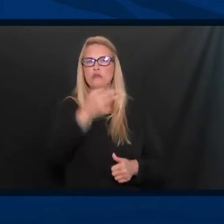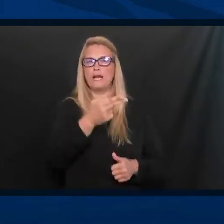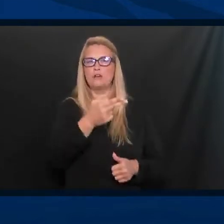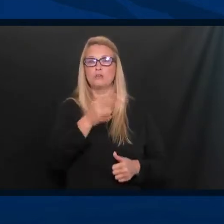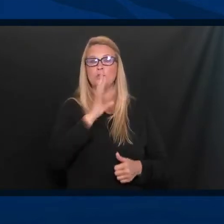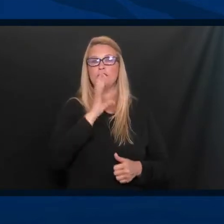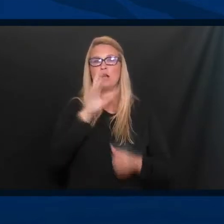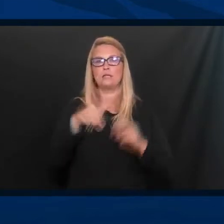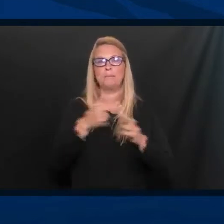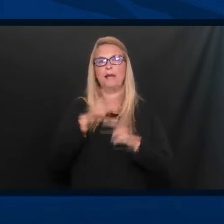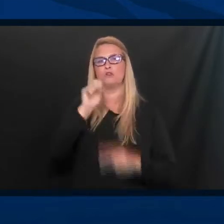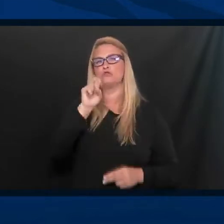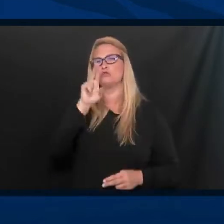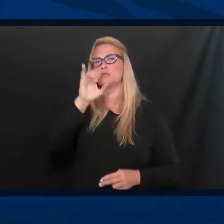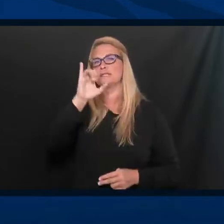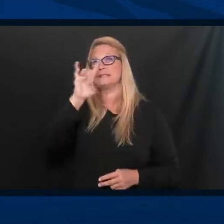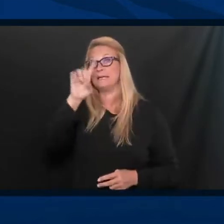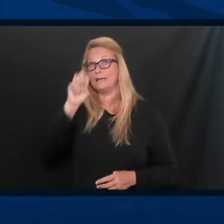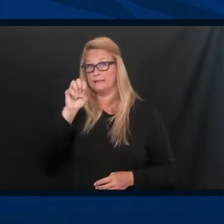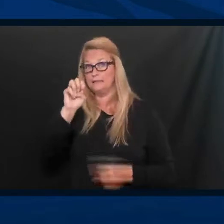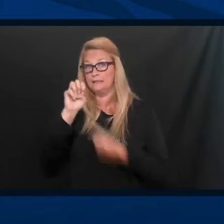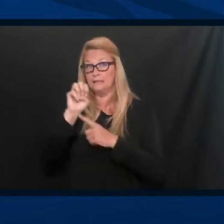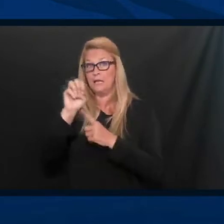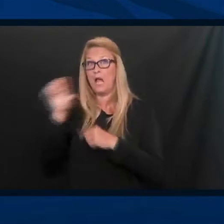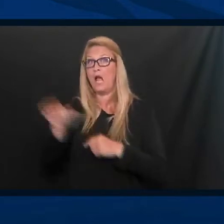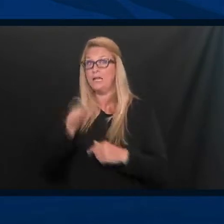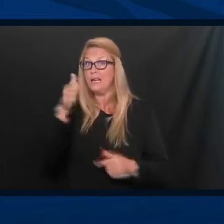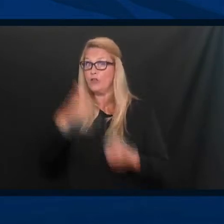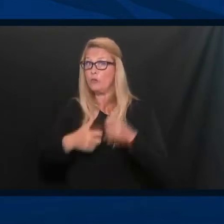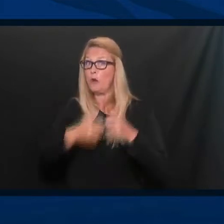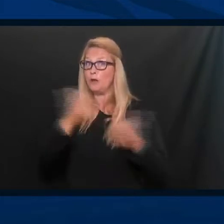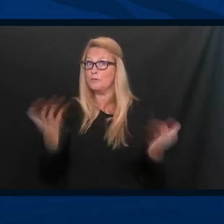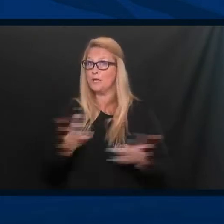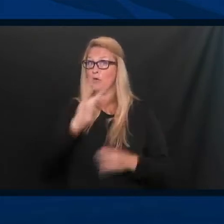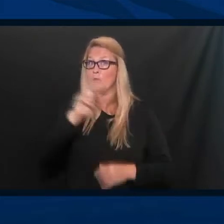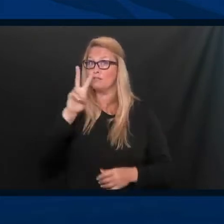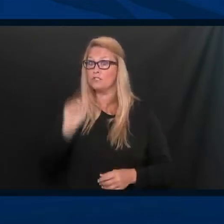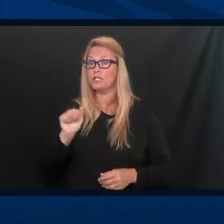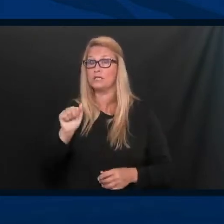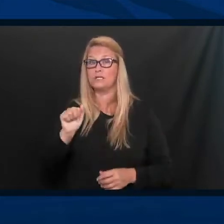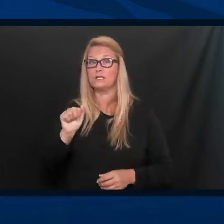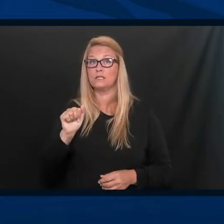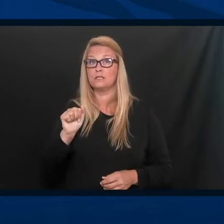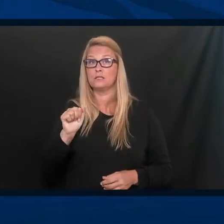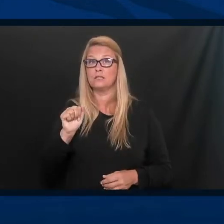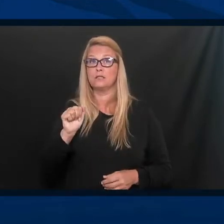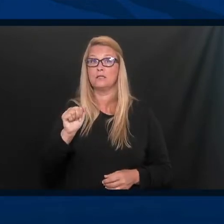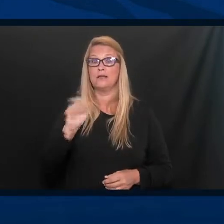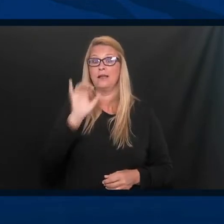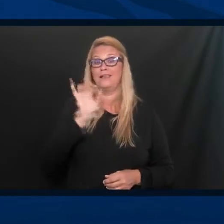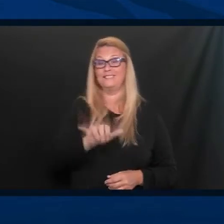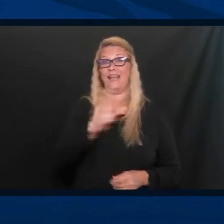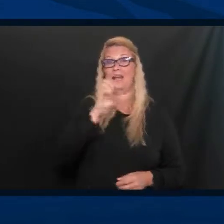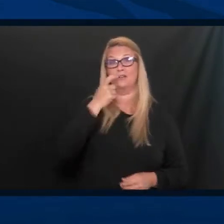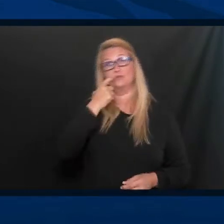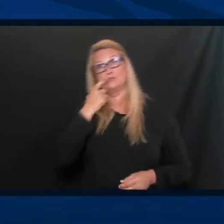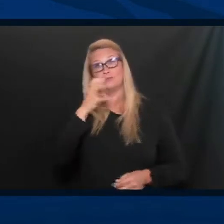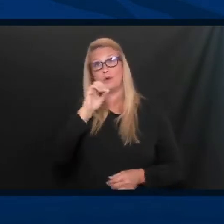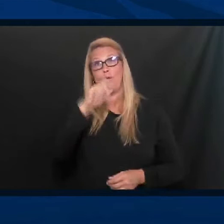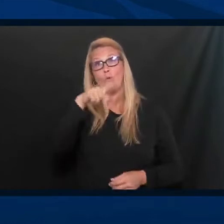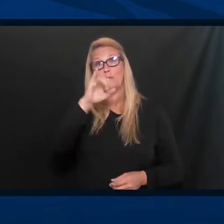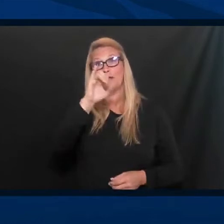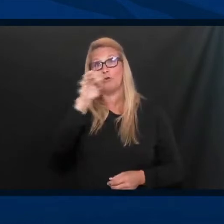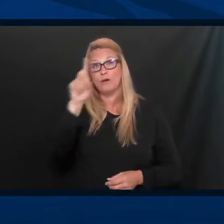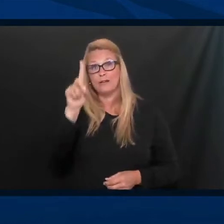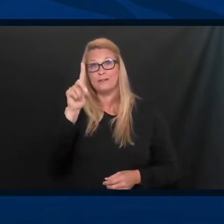about suicide. The other big problem that we have in the Mountain State, of course, is the problem with the opioid epidemic, and I